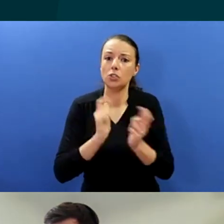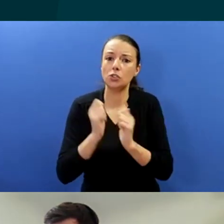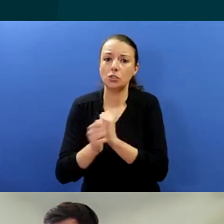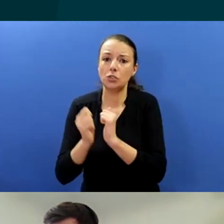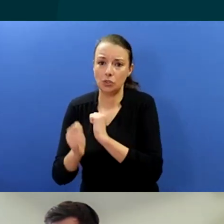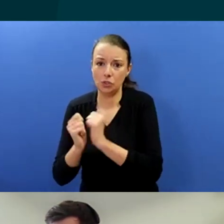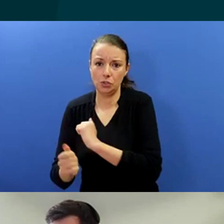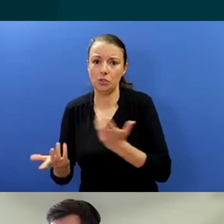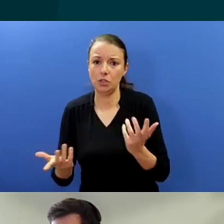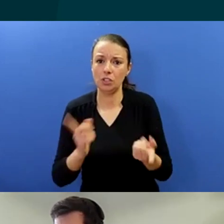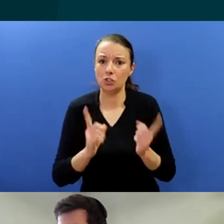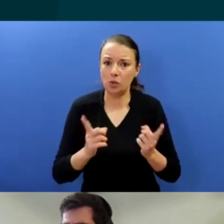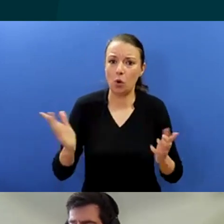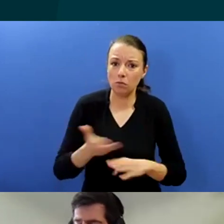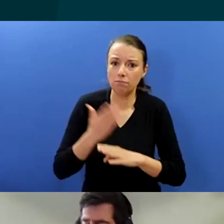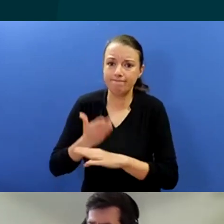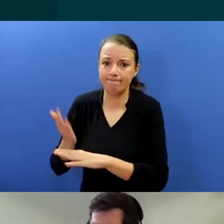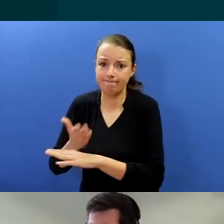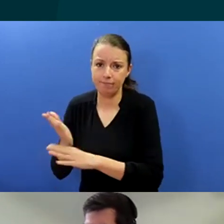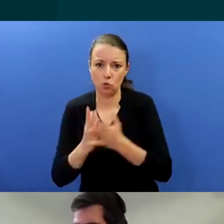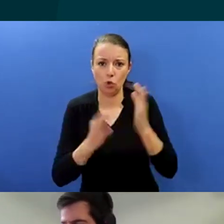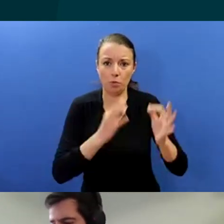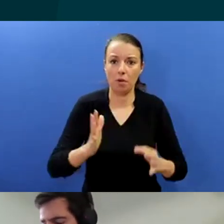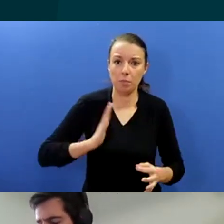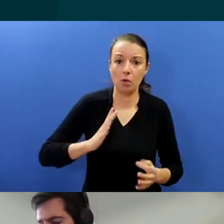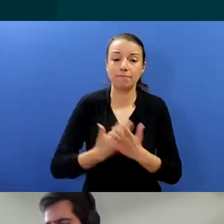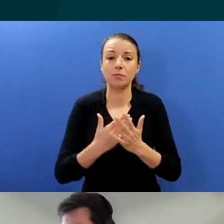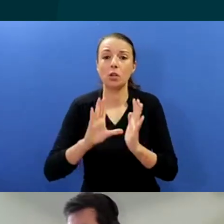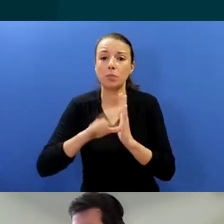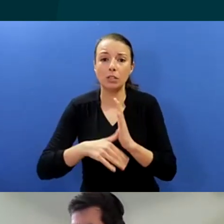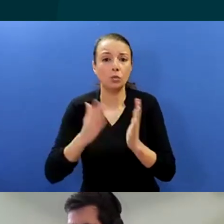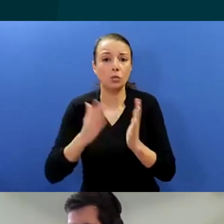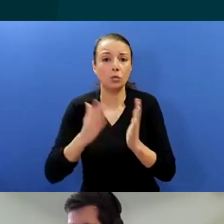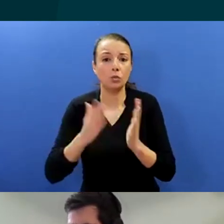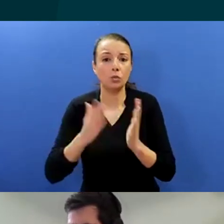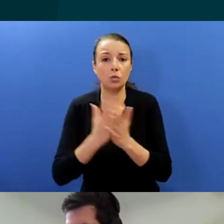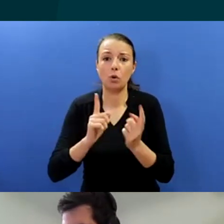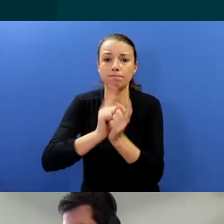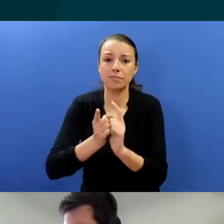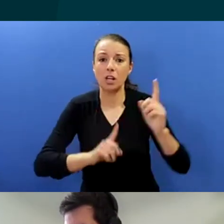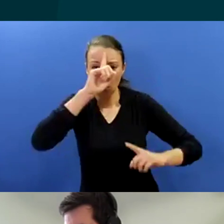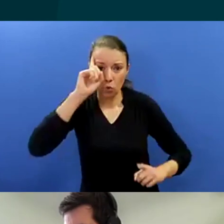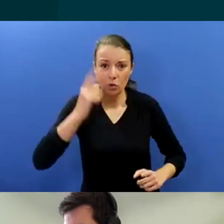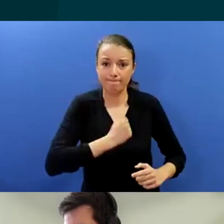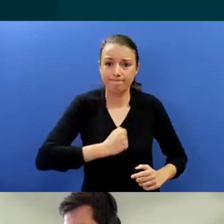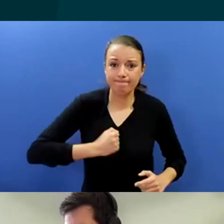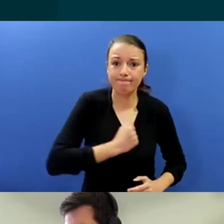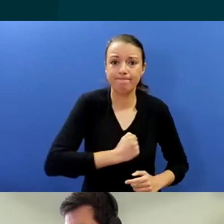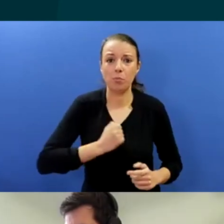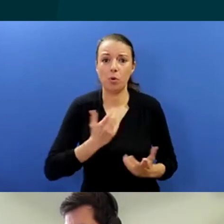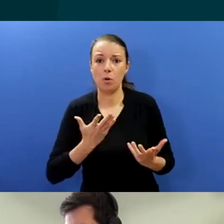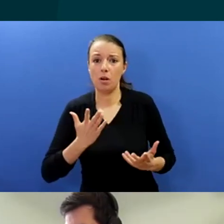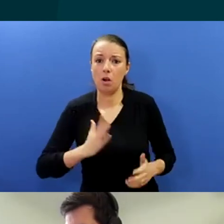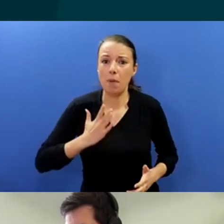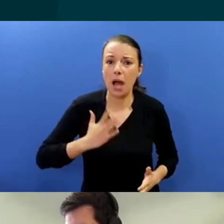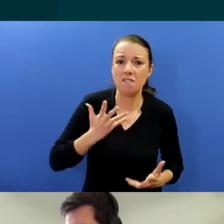city is changing so quickly that people get worried, and this also sparkle interest in public participation in